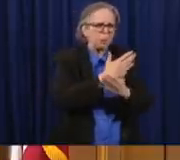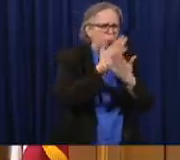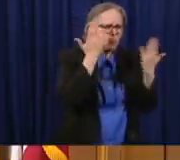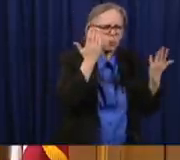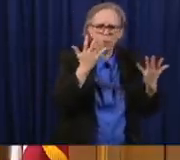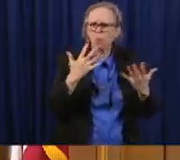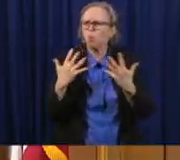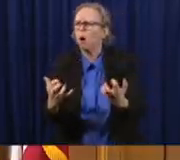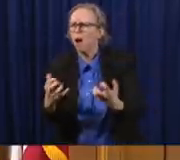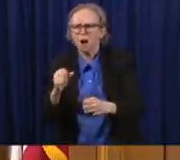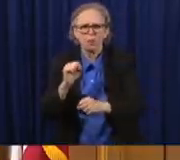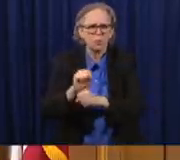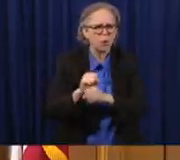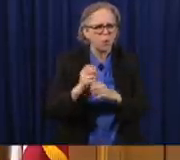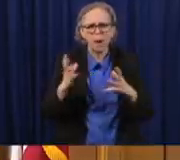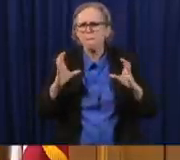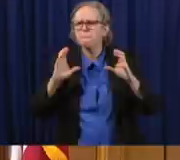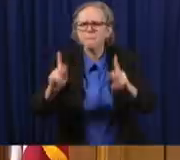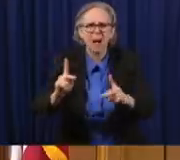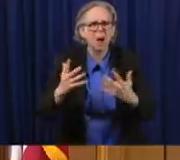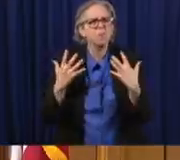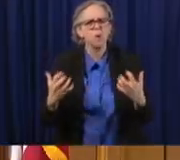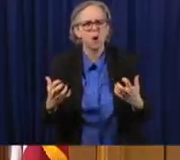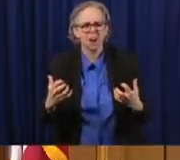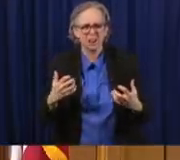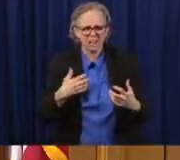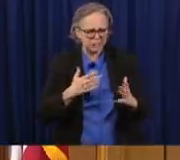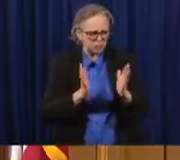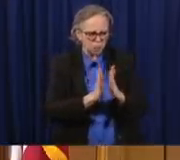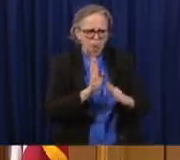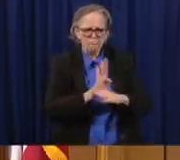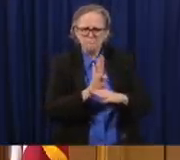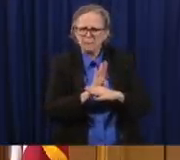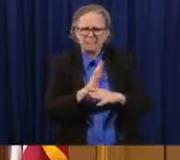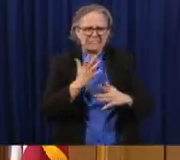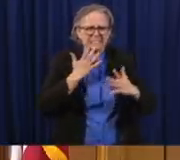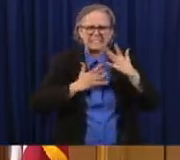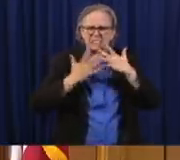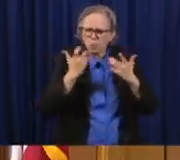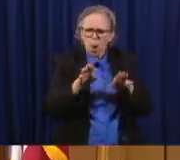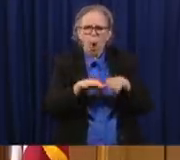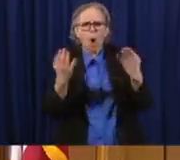and they want to move us forward, and small businessmen and women want to do the same thing.